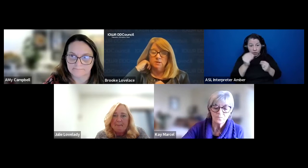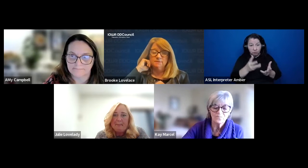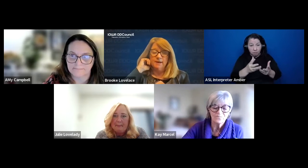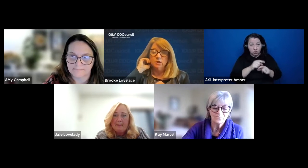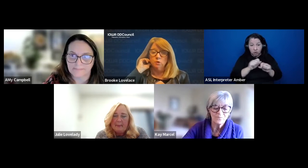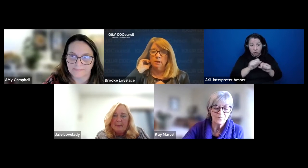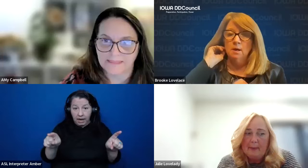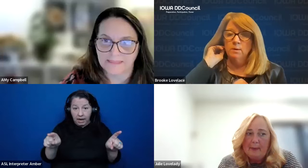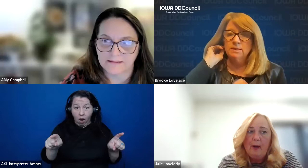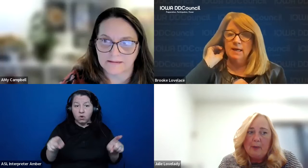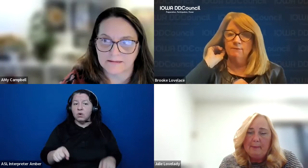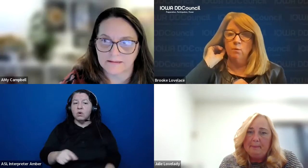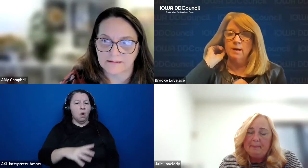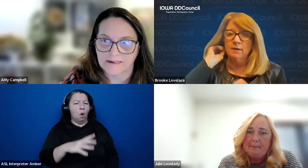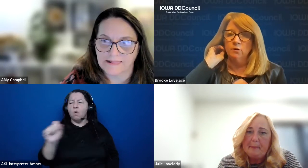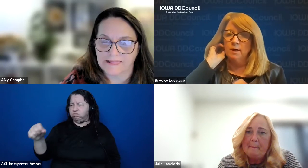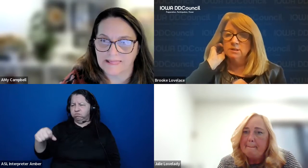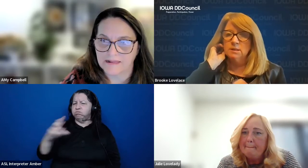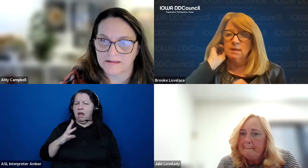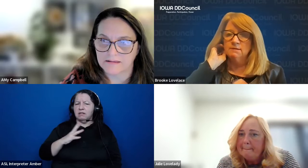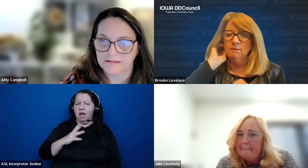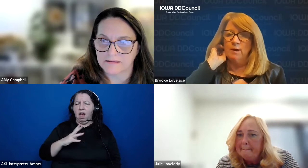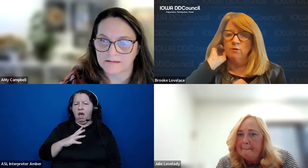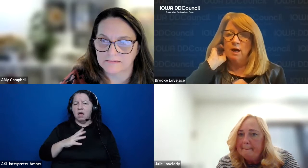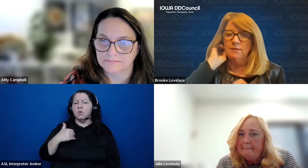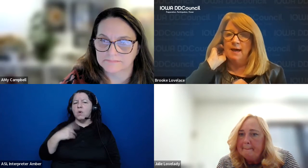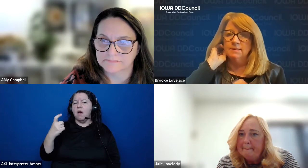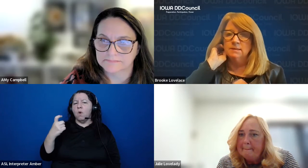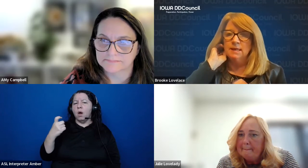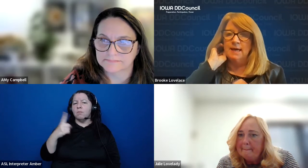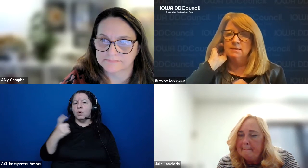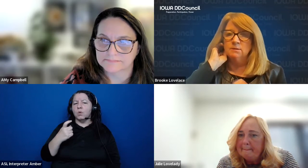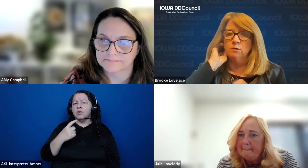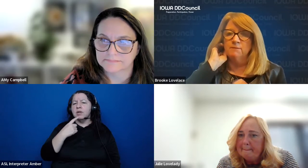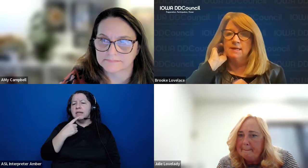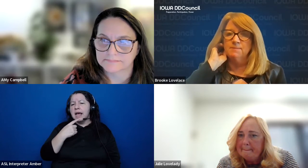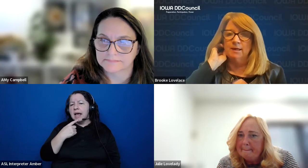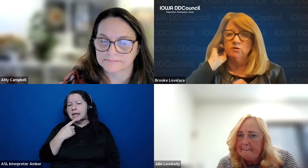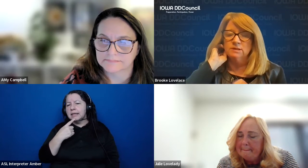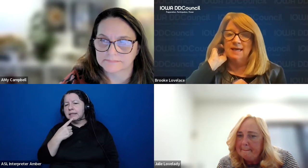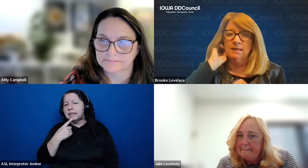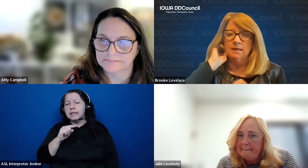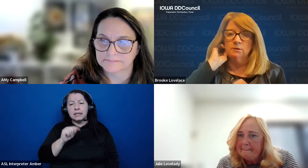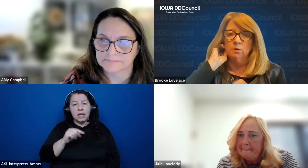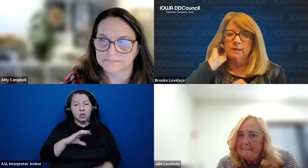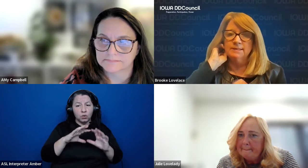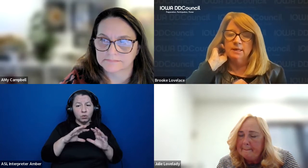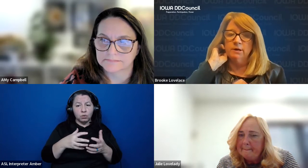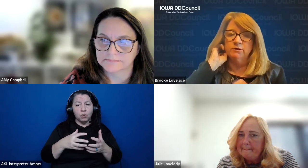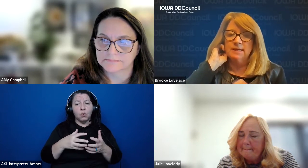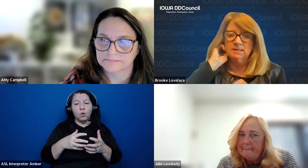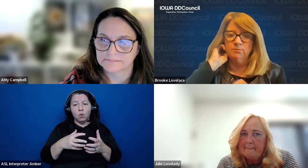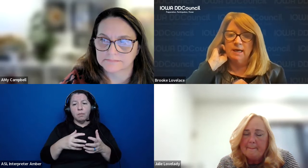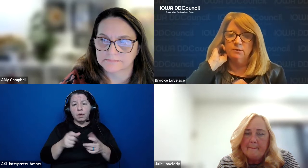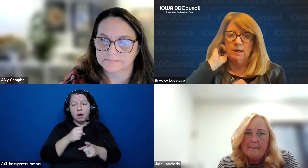That would be just fine, Julie. We did have one other question, is whether or not that group of case managers, is that in a localized